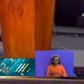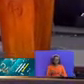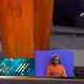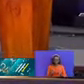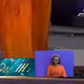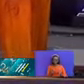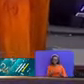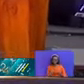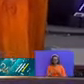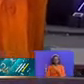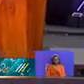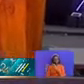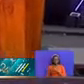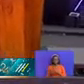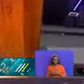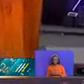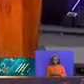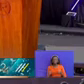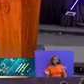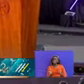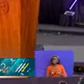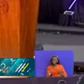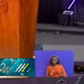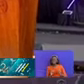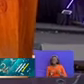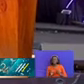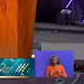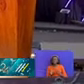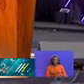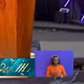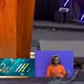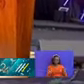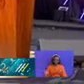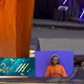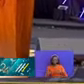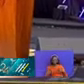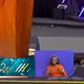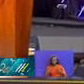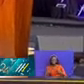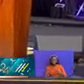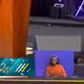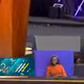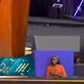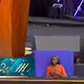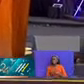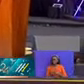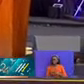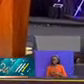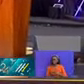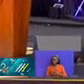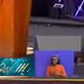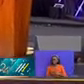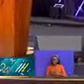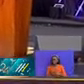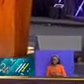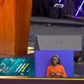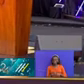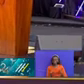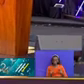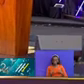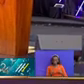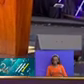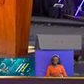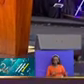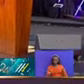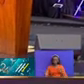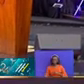generational you can't transfer him healing but you can transfer teachings if you get healed today it's